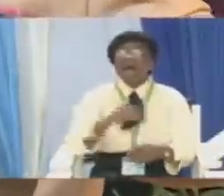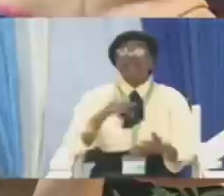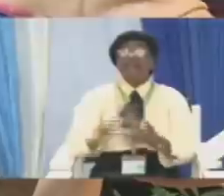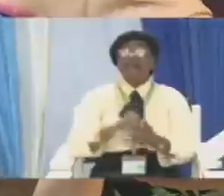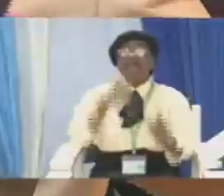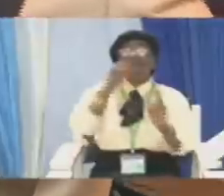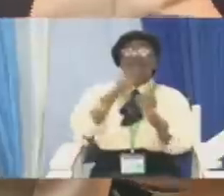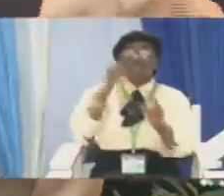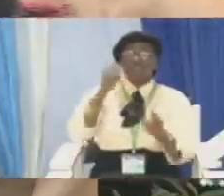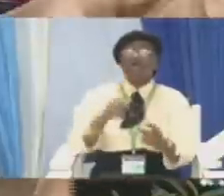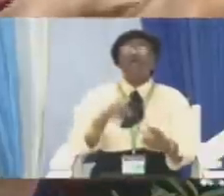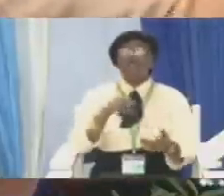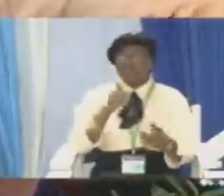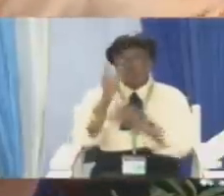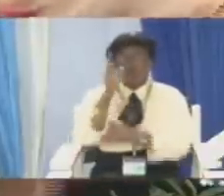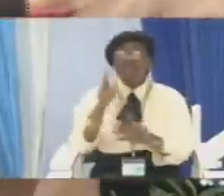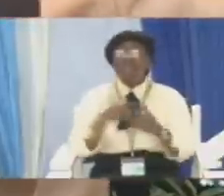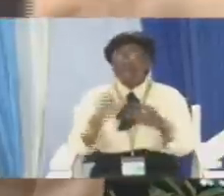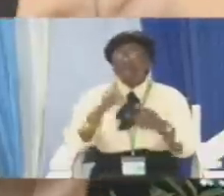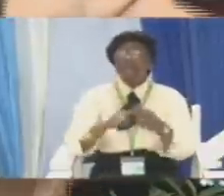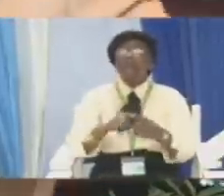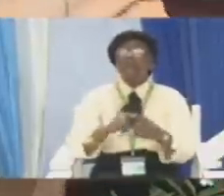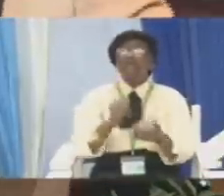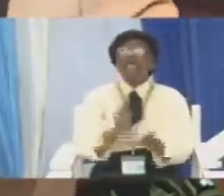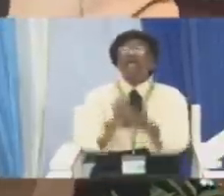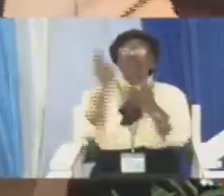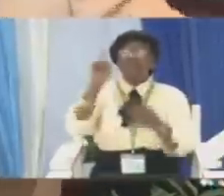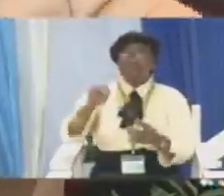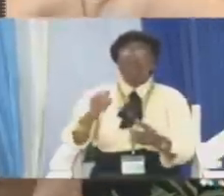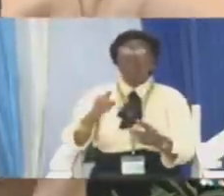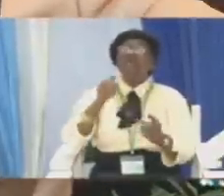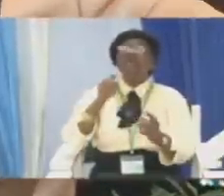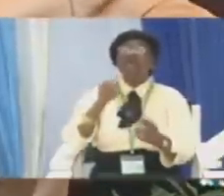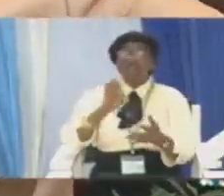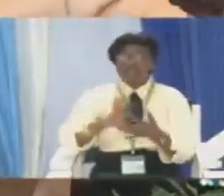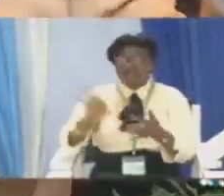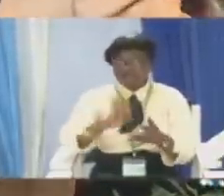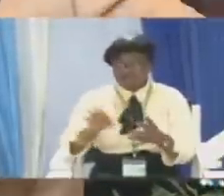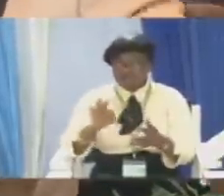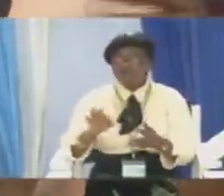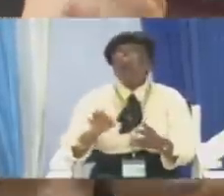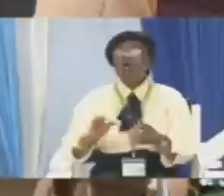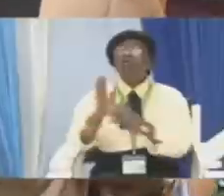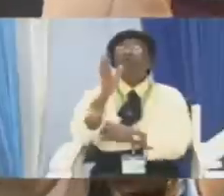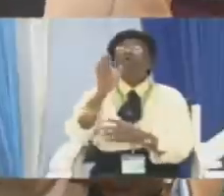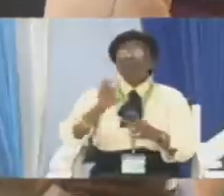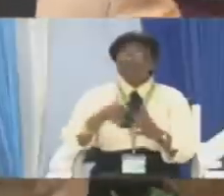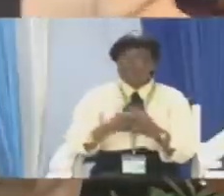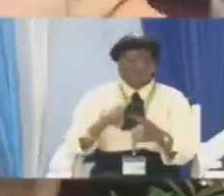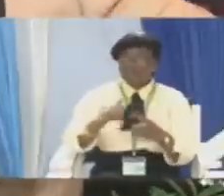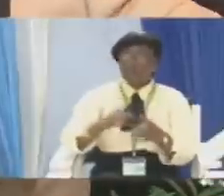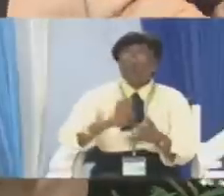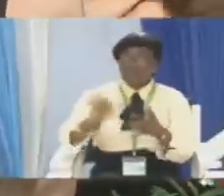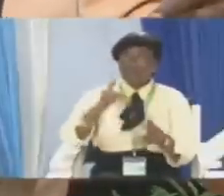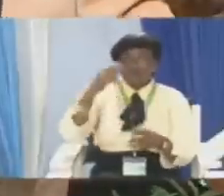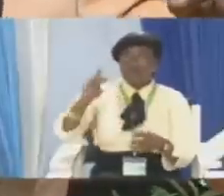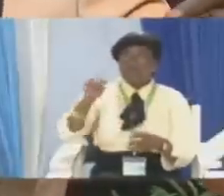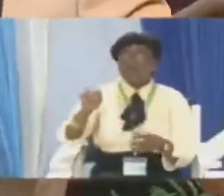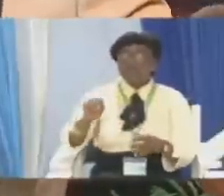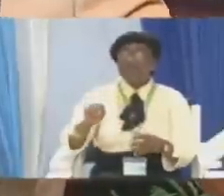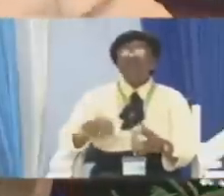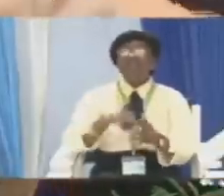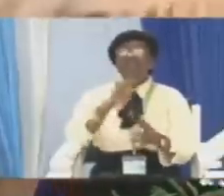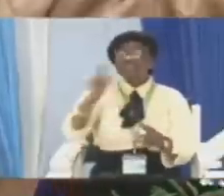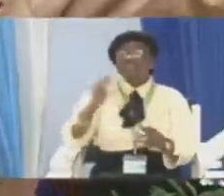him to count. He was counting by one. God began to count for him. He said, this is the land that